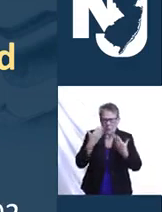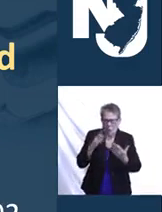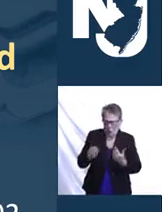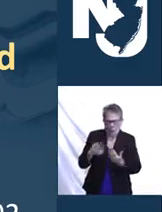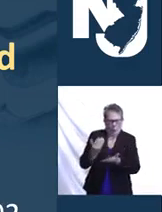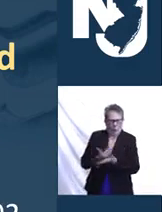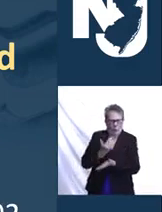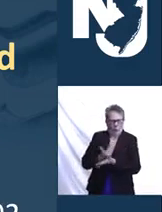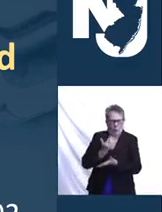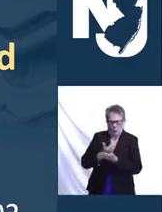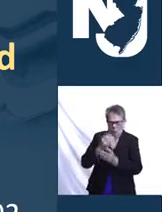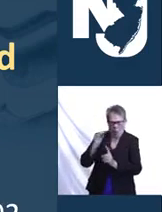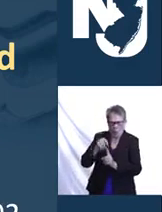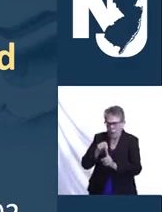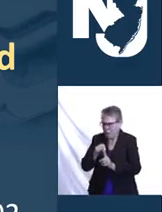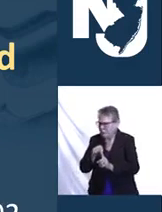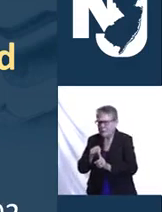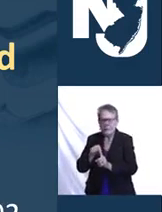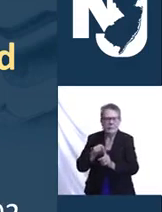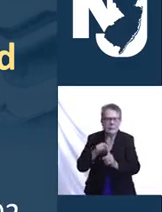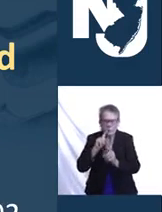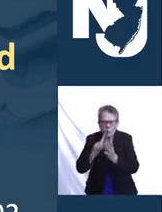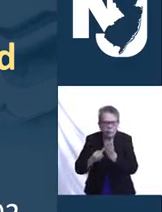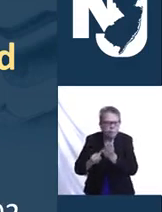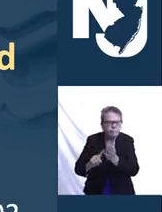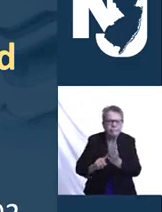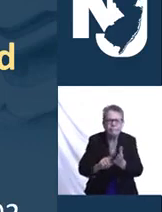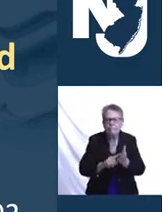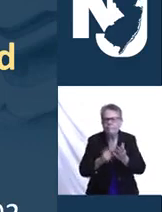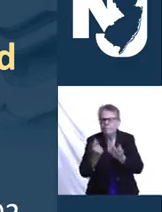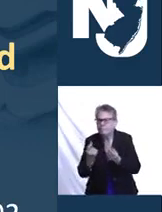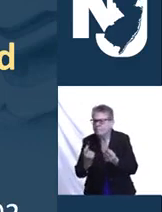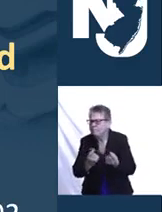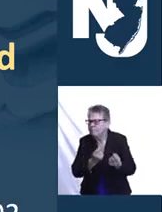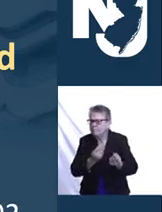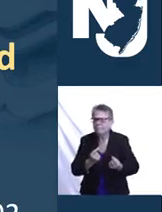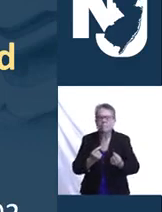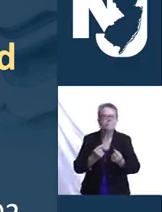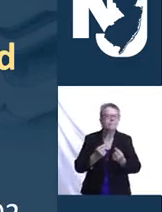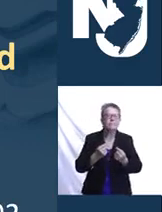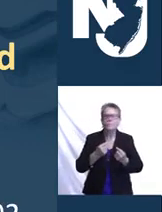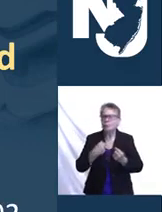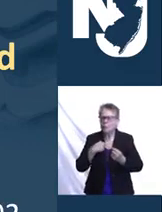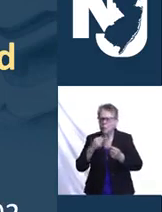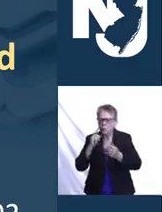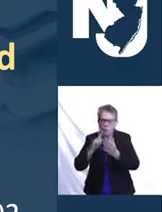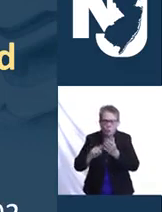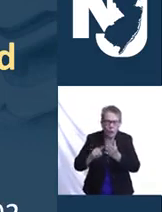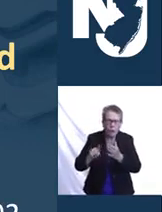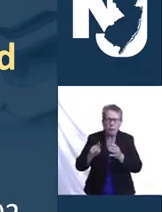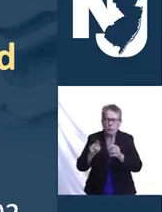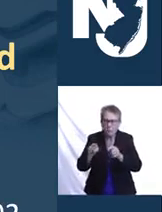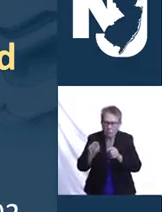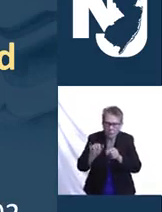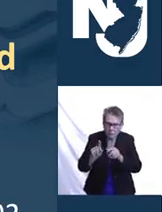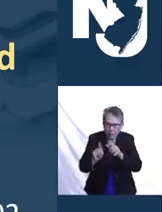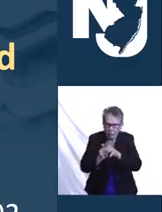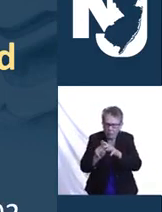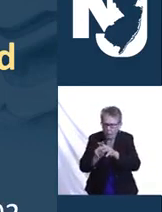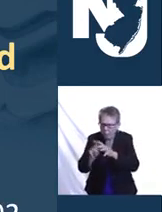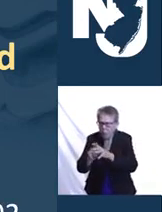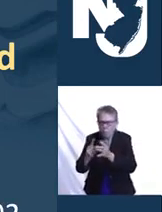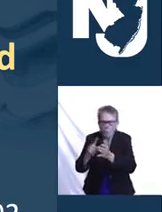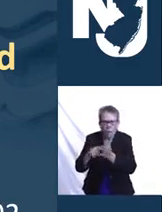all watching closely as new cases are discovered and reported. The team at the Department of Health is prepared to